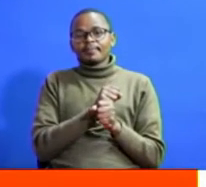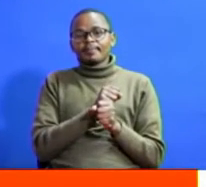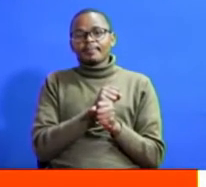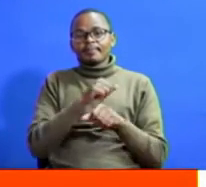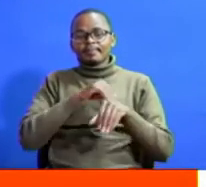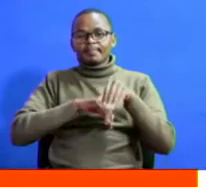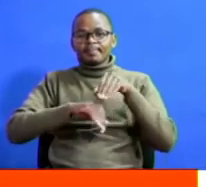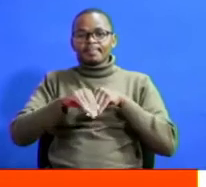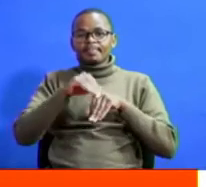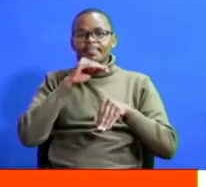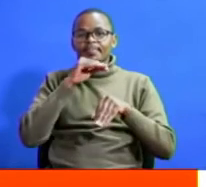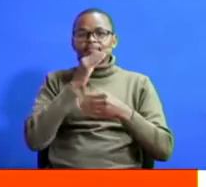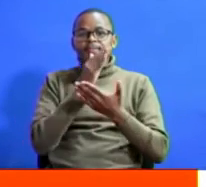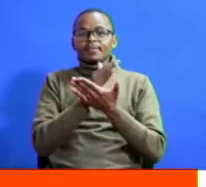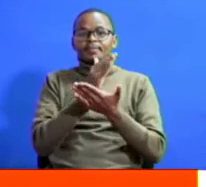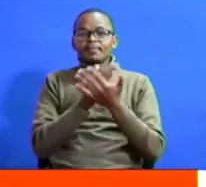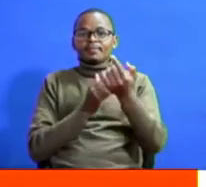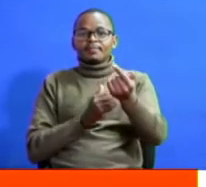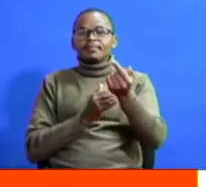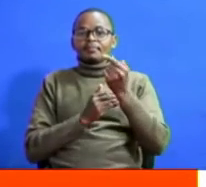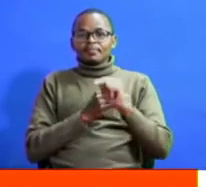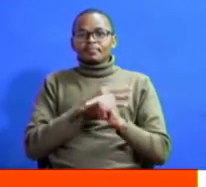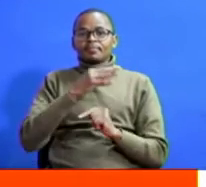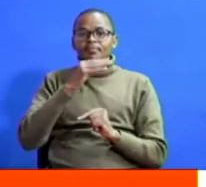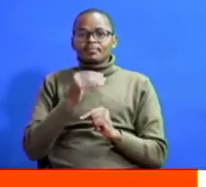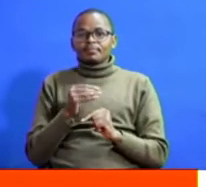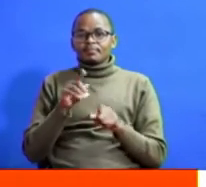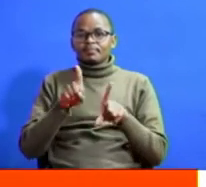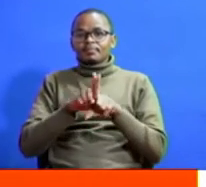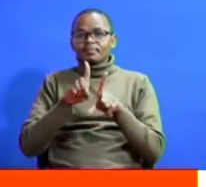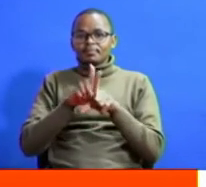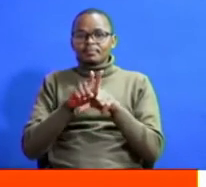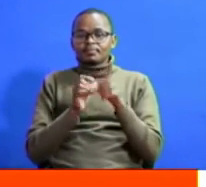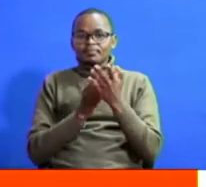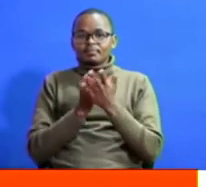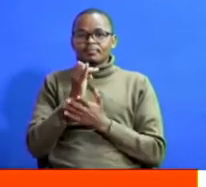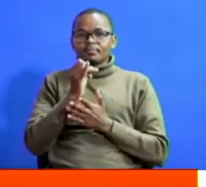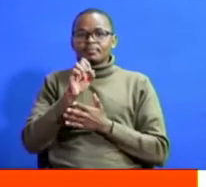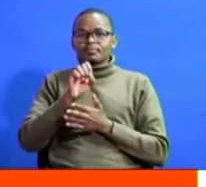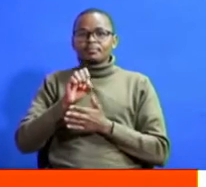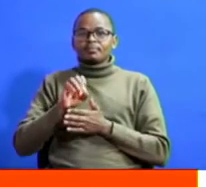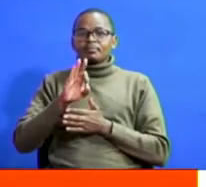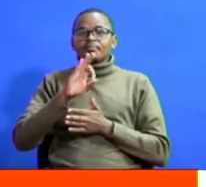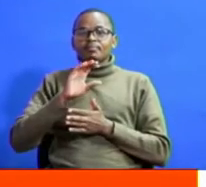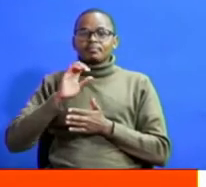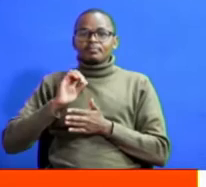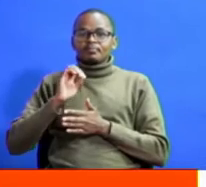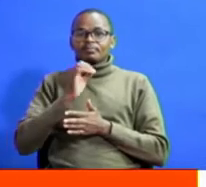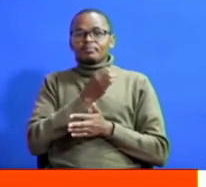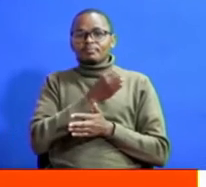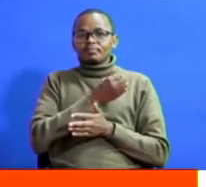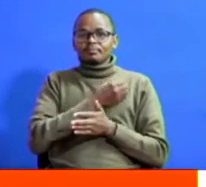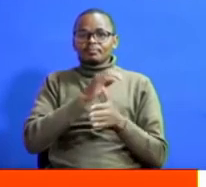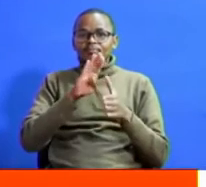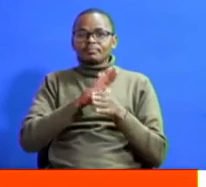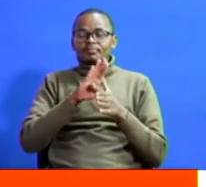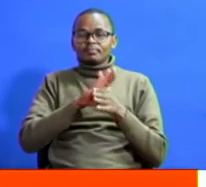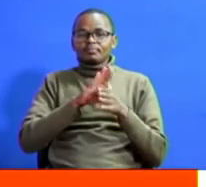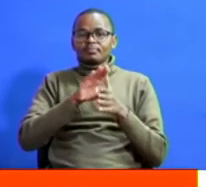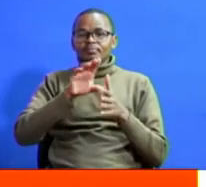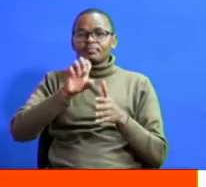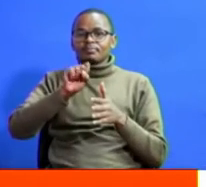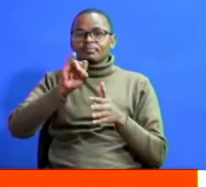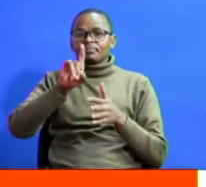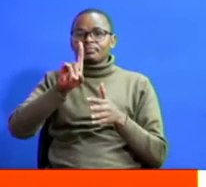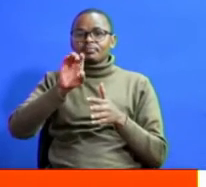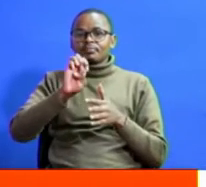corruption, I know will automatically crop in, and even the integrity of our members of the other side, that is the